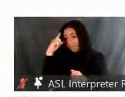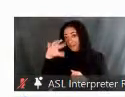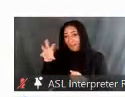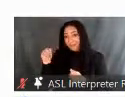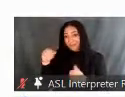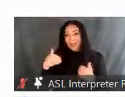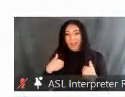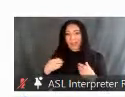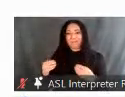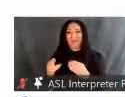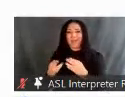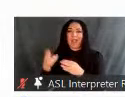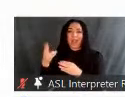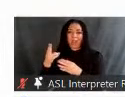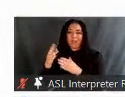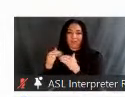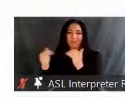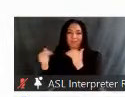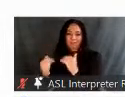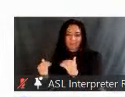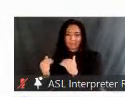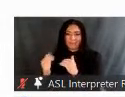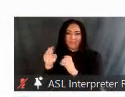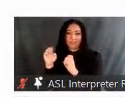education. Next slide, please.